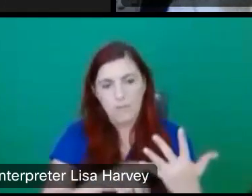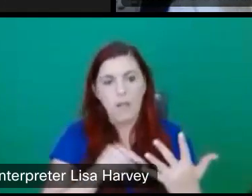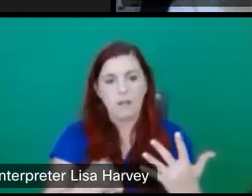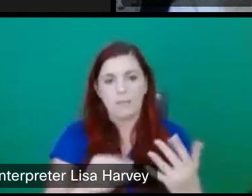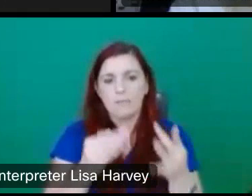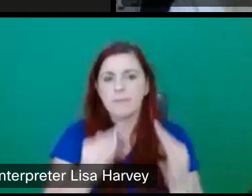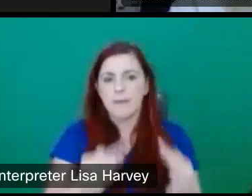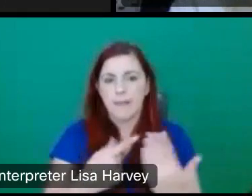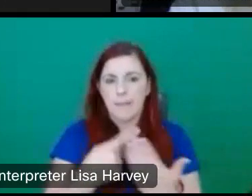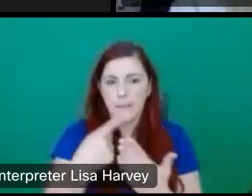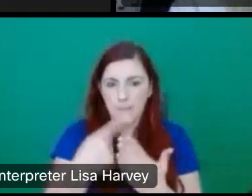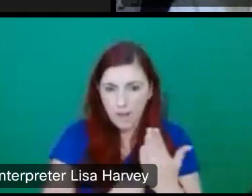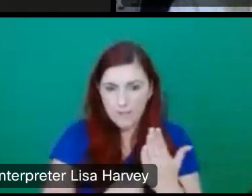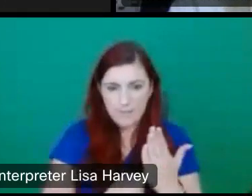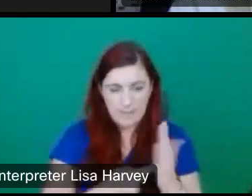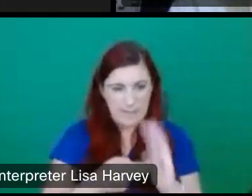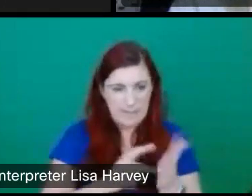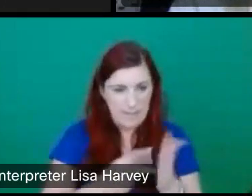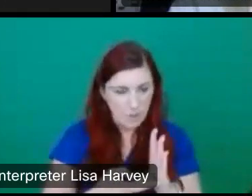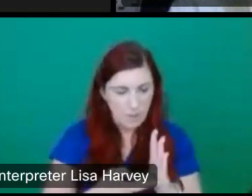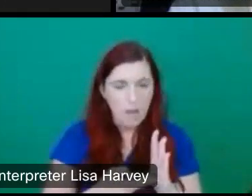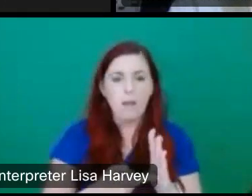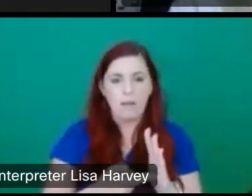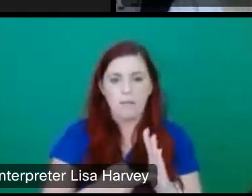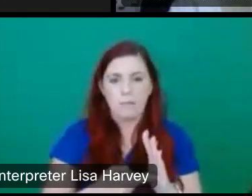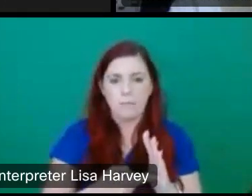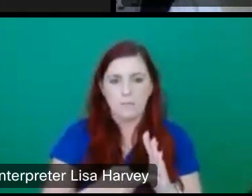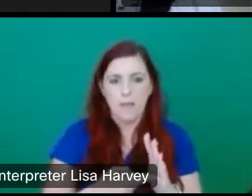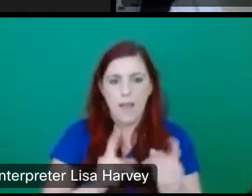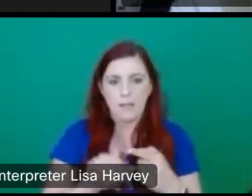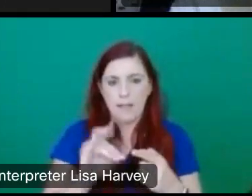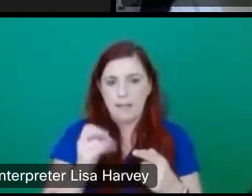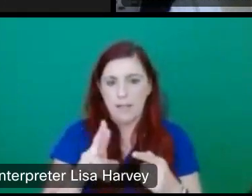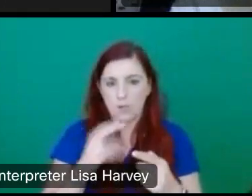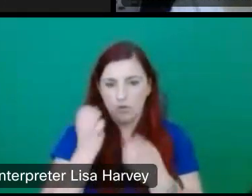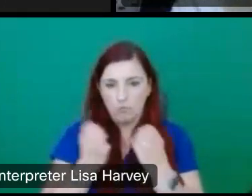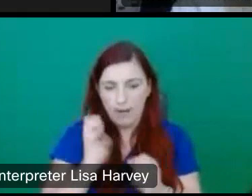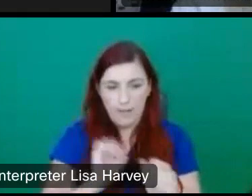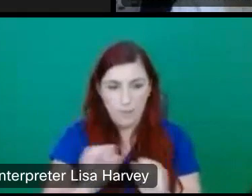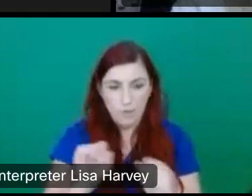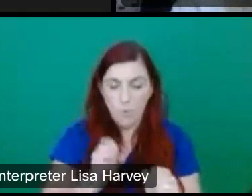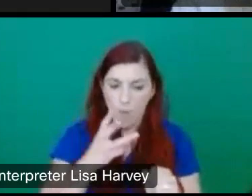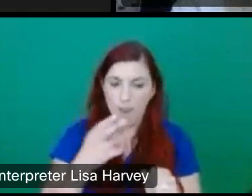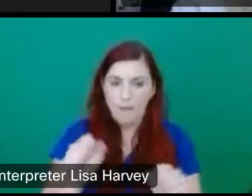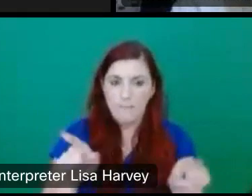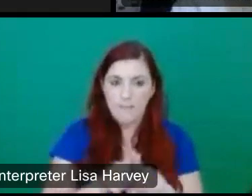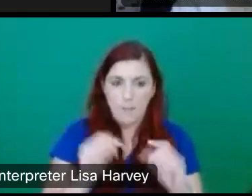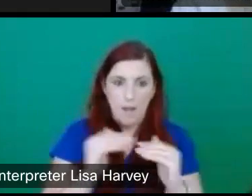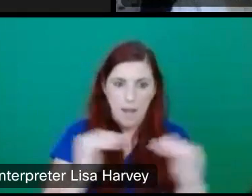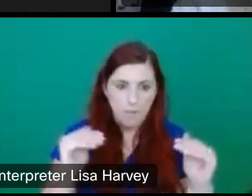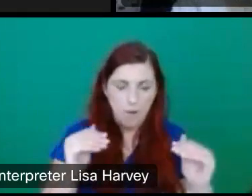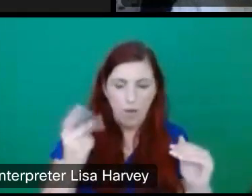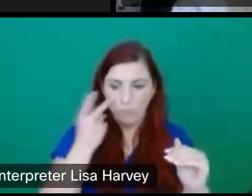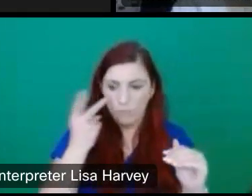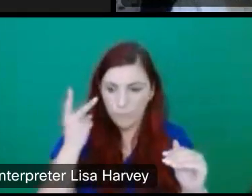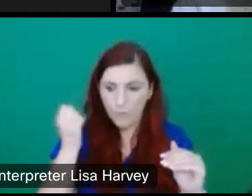the policy intention that any cancer screening service would have the same level of review available